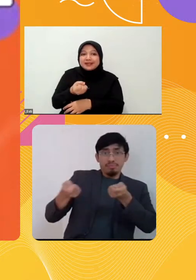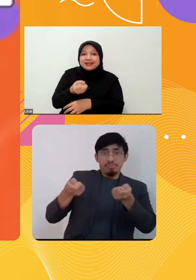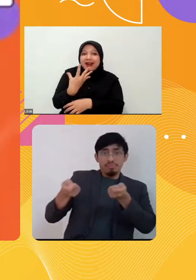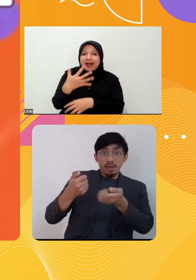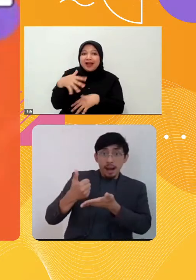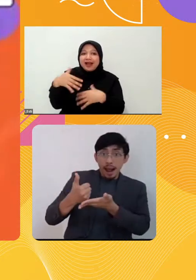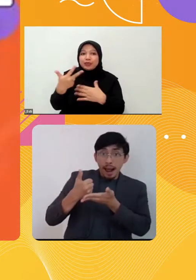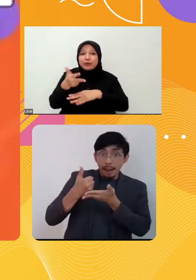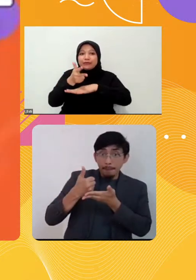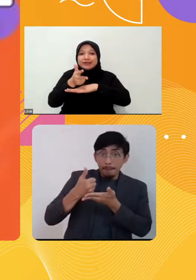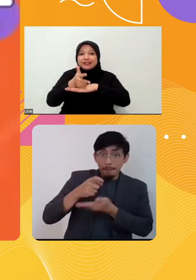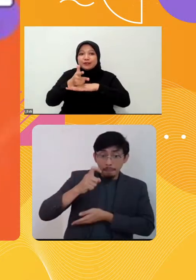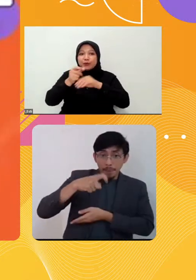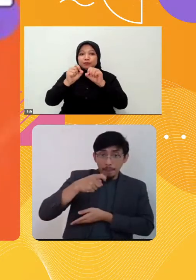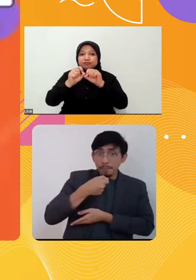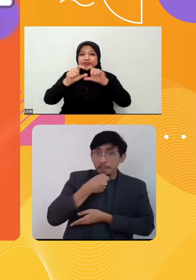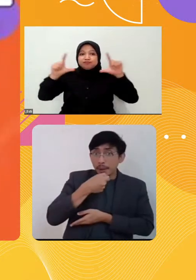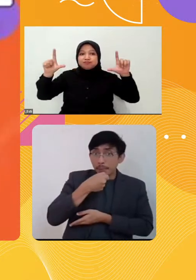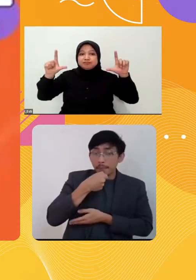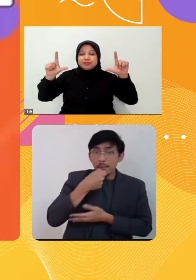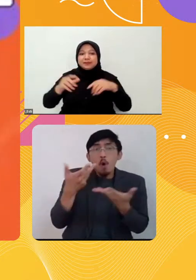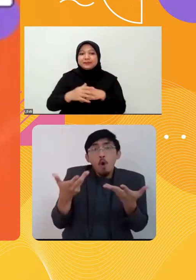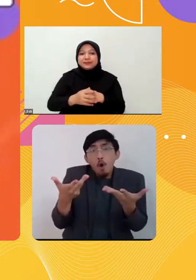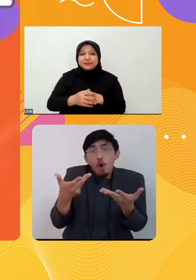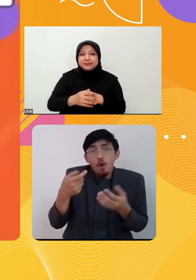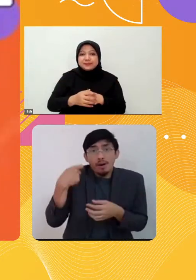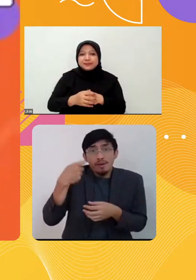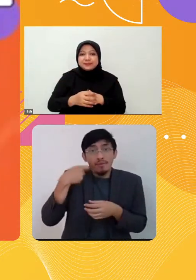video from the room number 1.